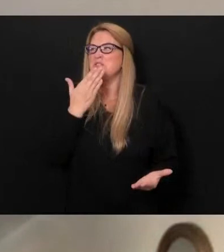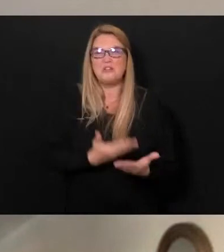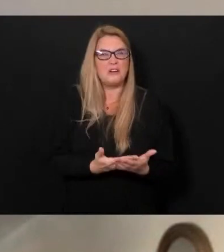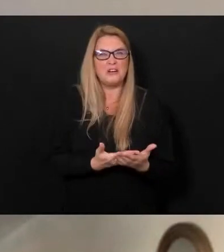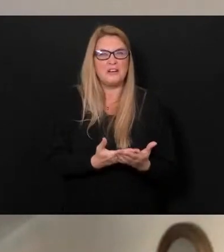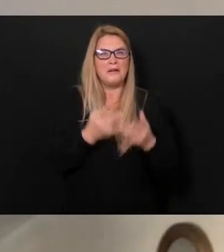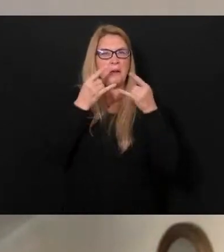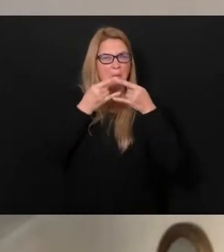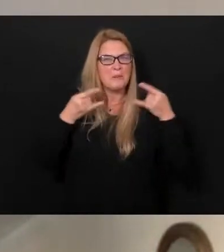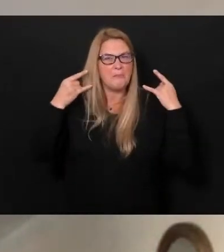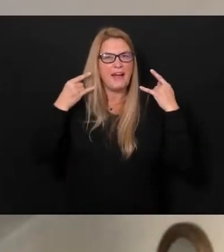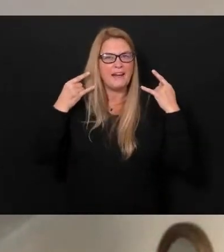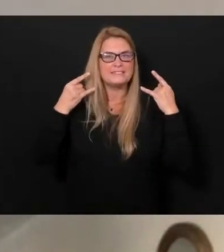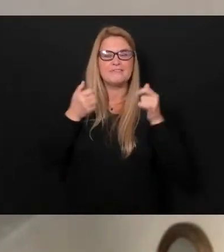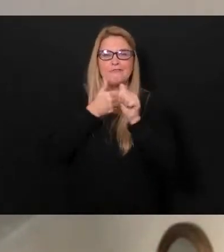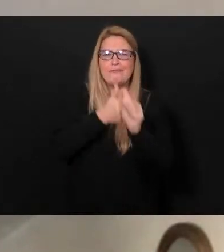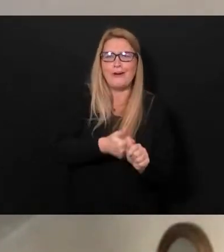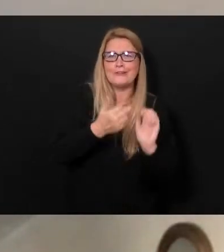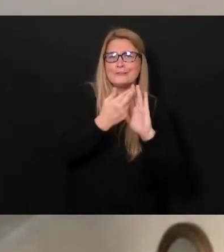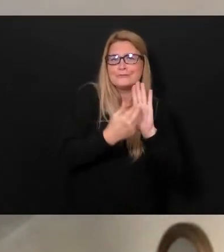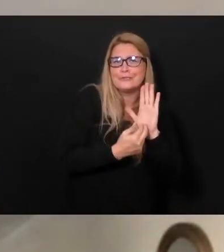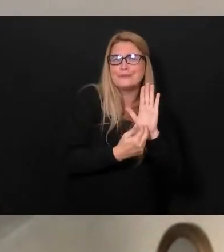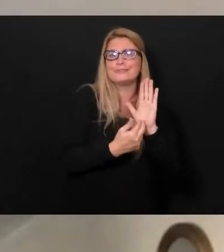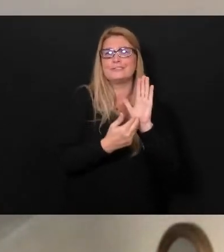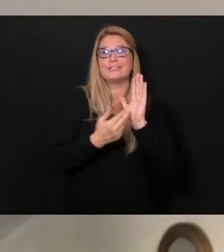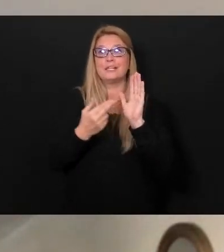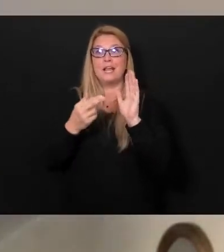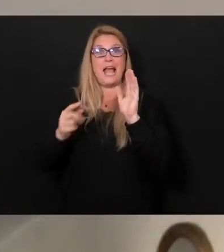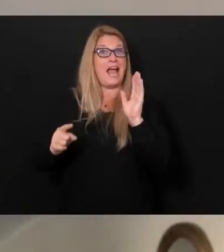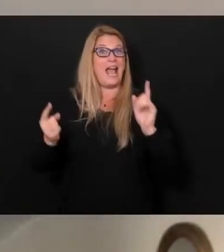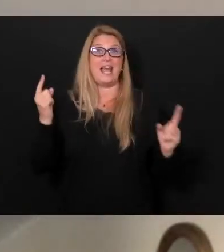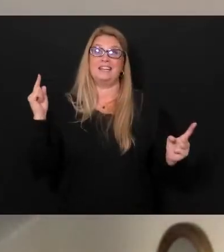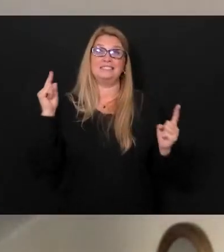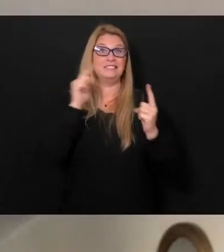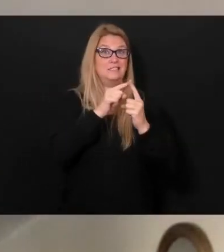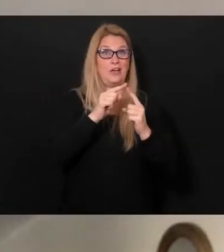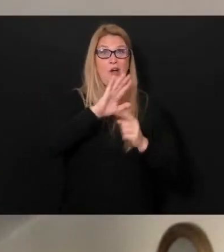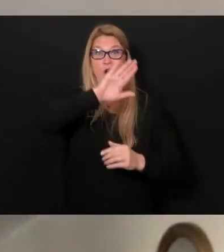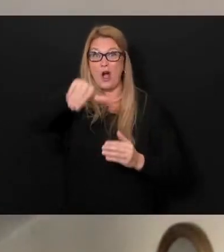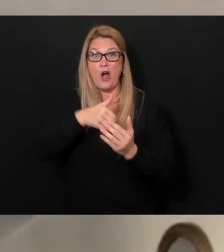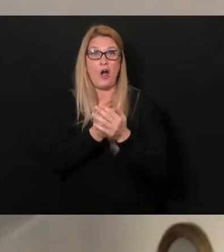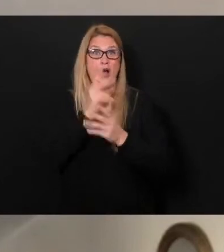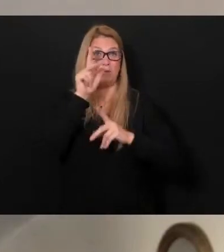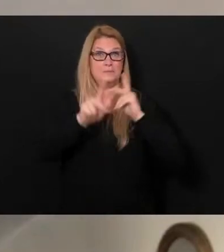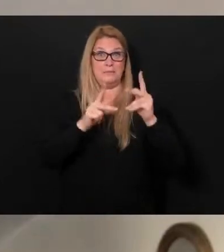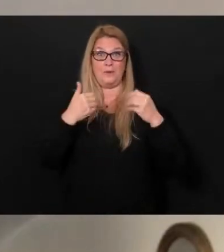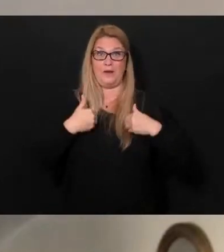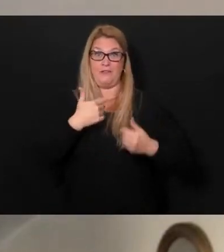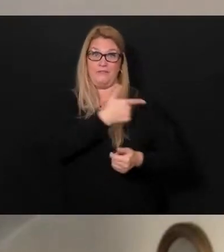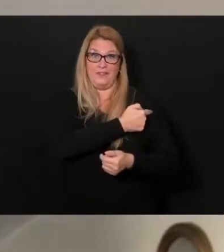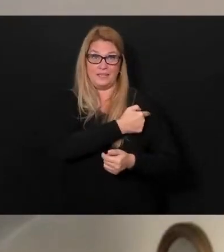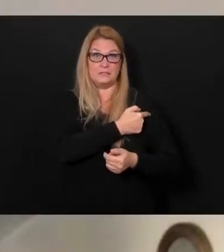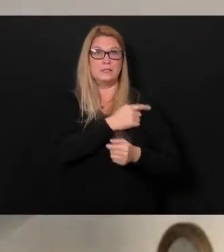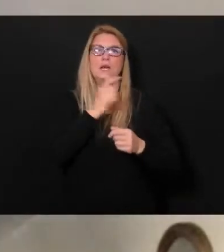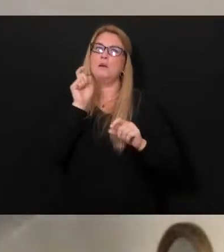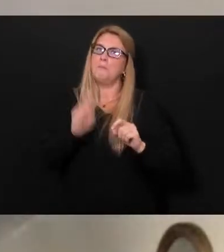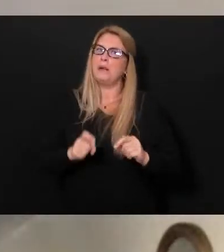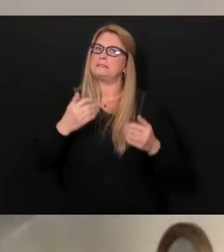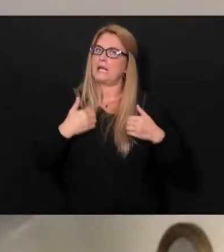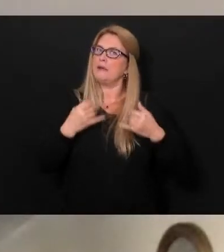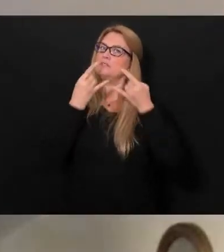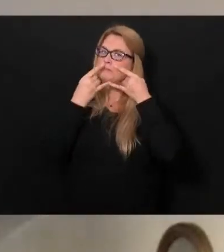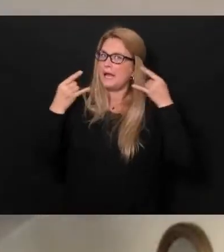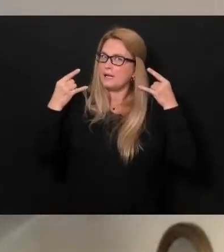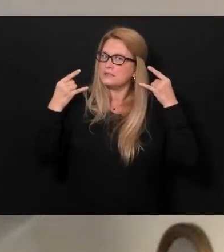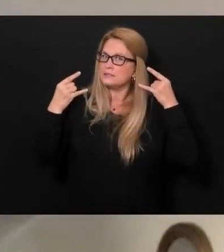masks. And we know until we get our population vaccinated, wearing masks is really important. But make sure that even if you